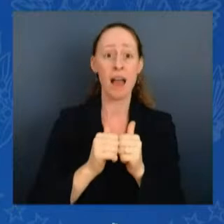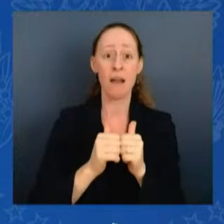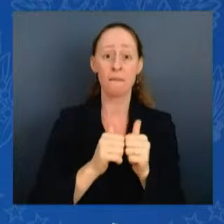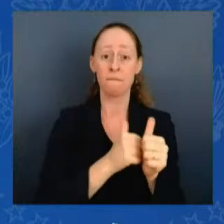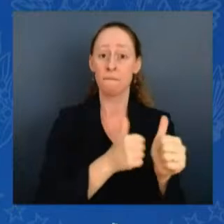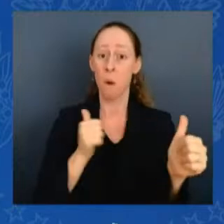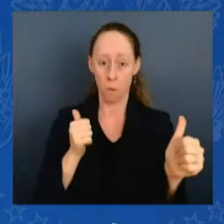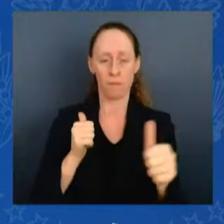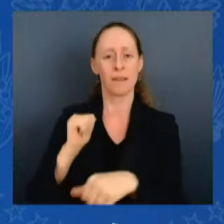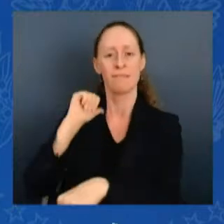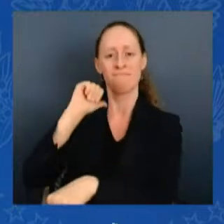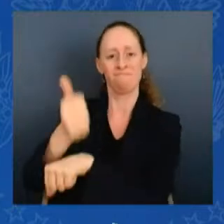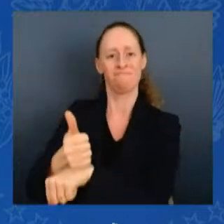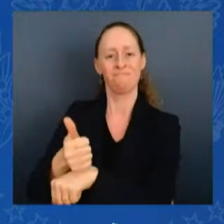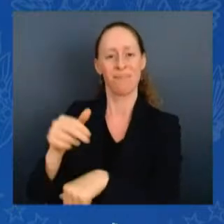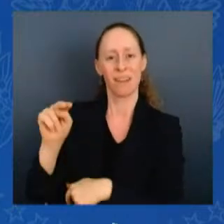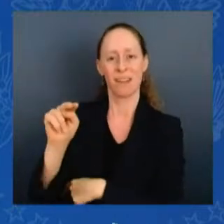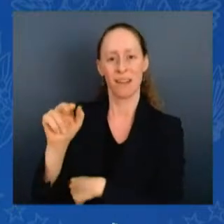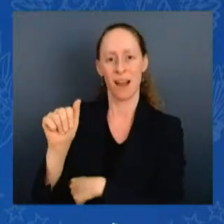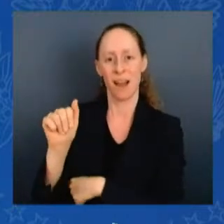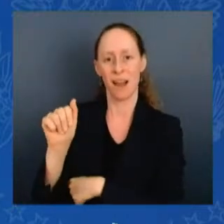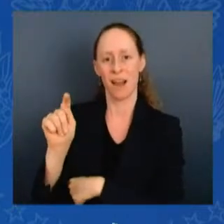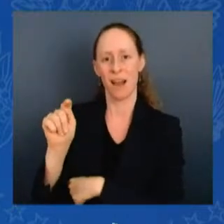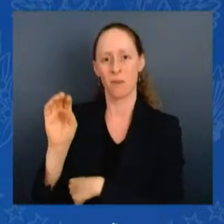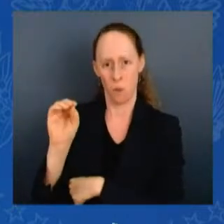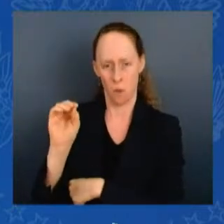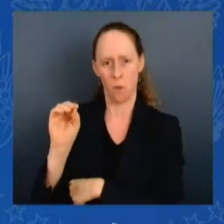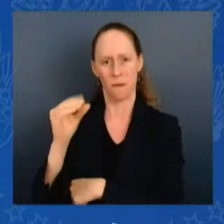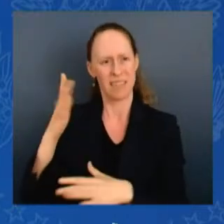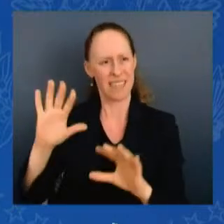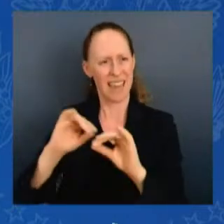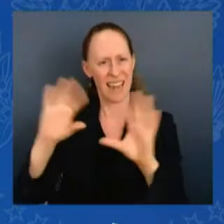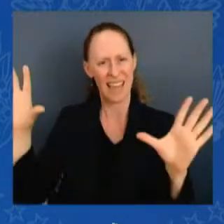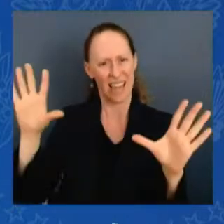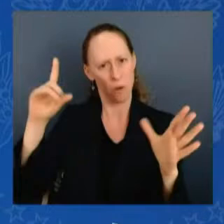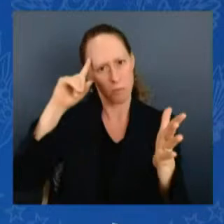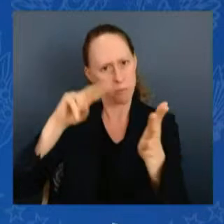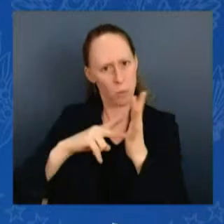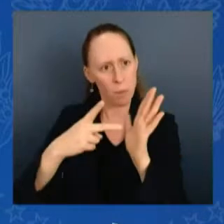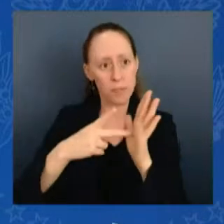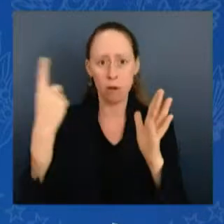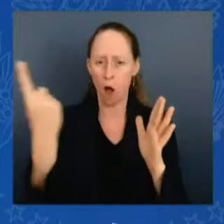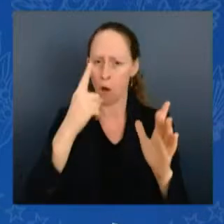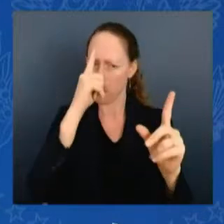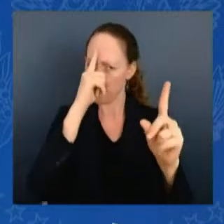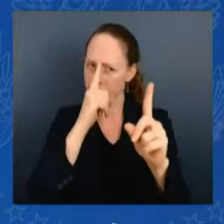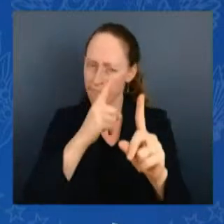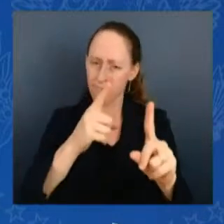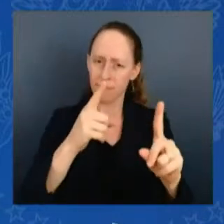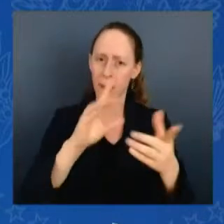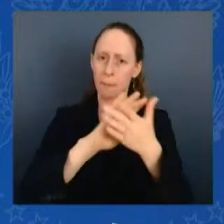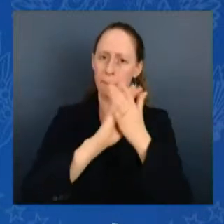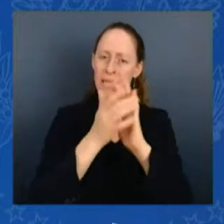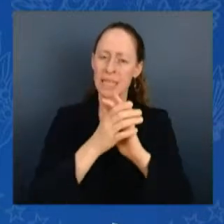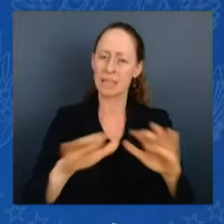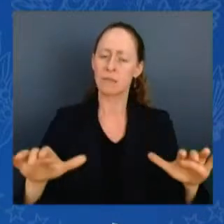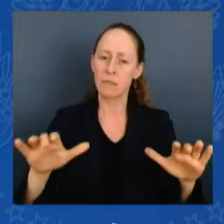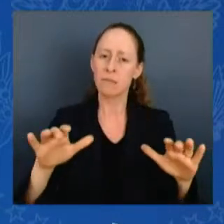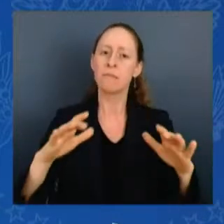purpose: to preserve peace and safeguard freedom. A solemn